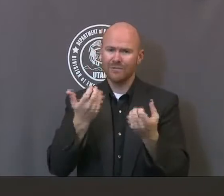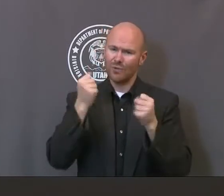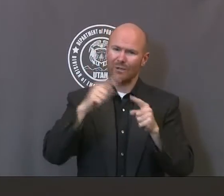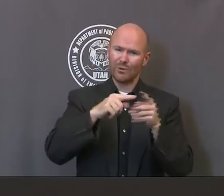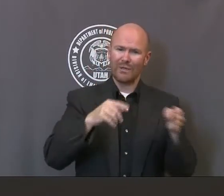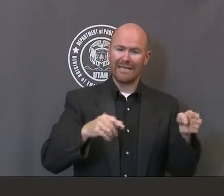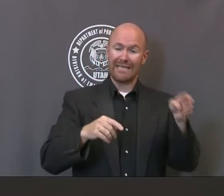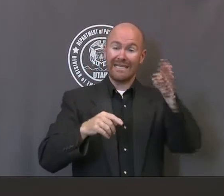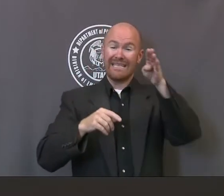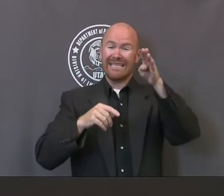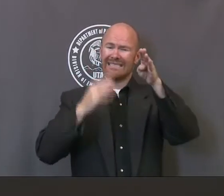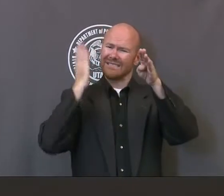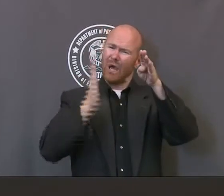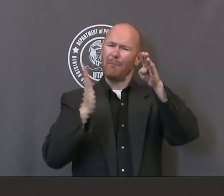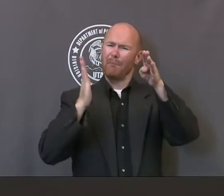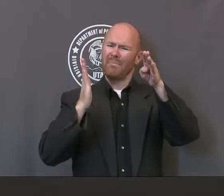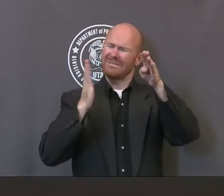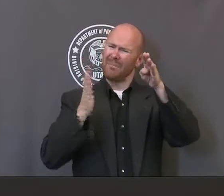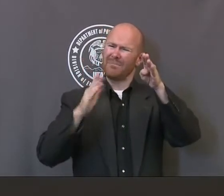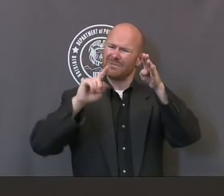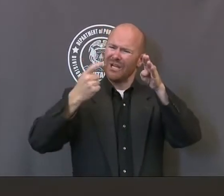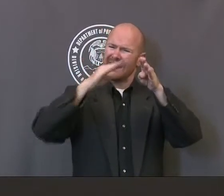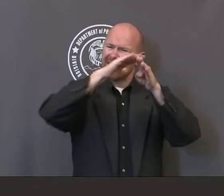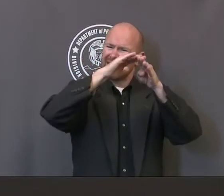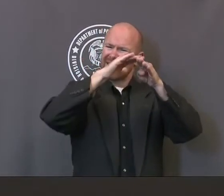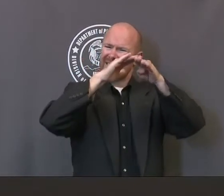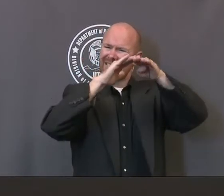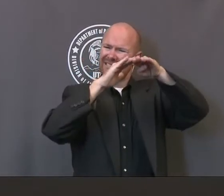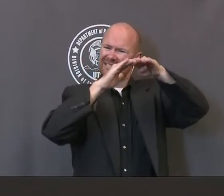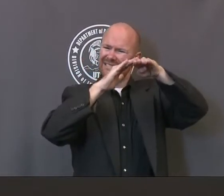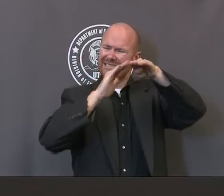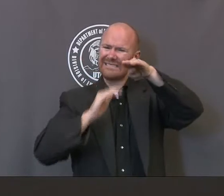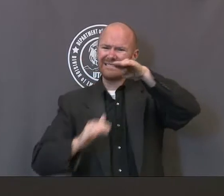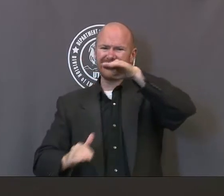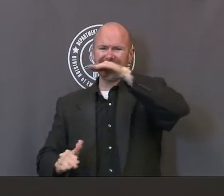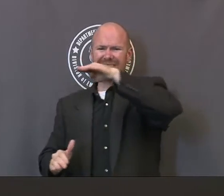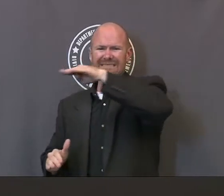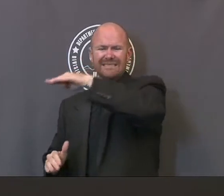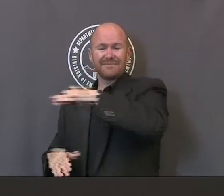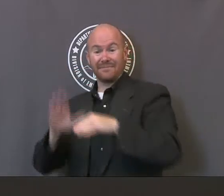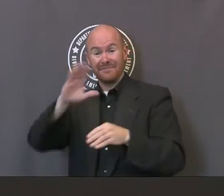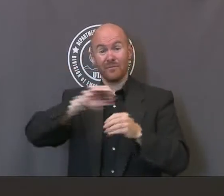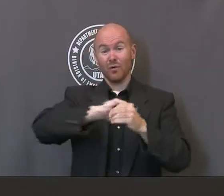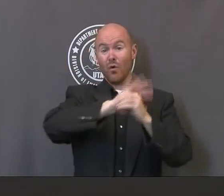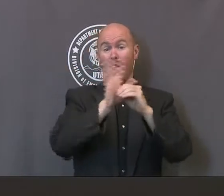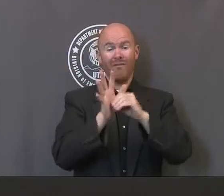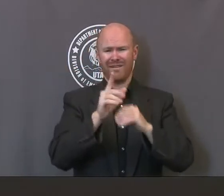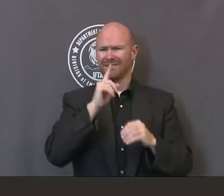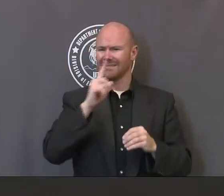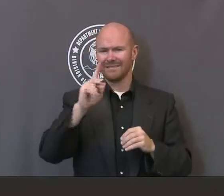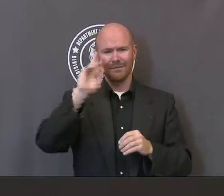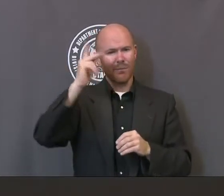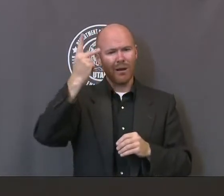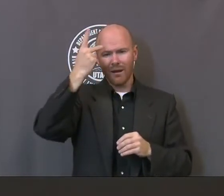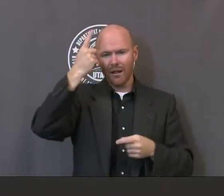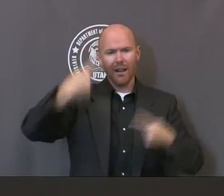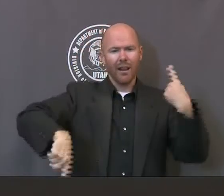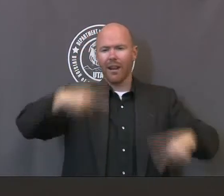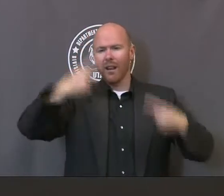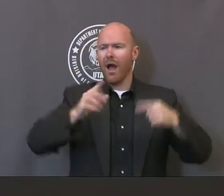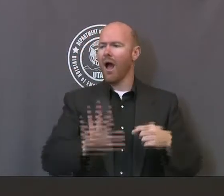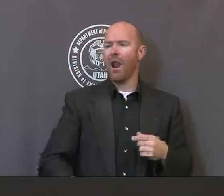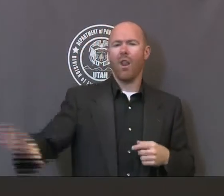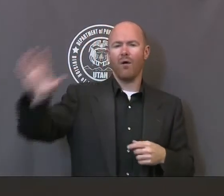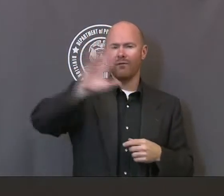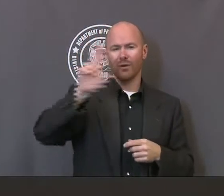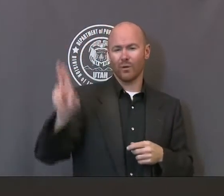curve. The battle against COVID-19 has been far too political in our nation. I'm grateful to the Utah Department of Health for crafting